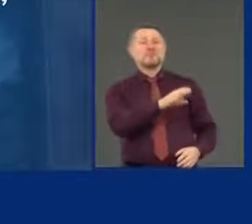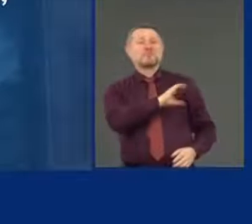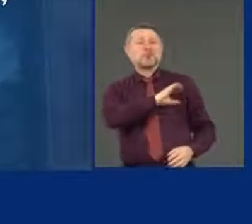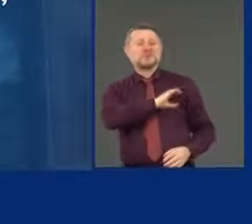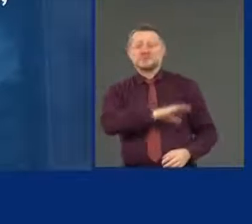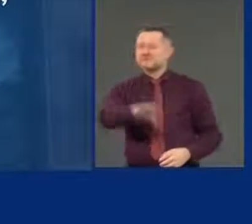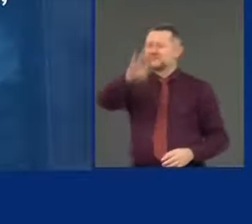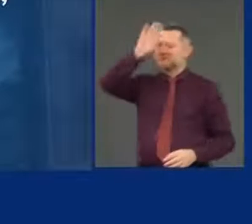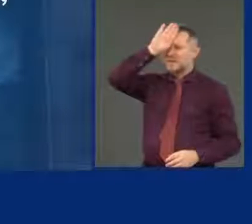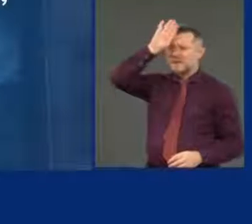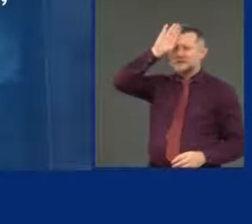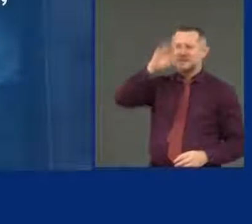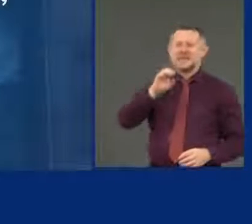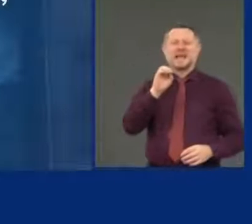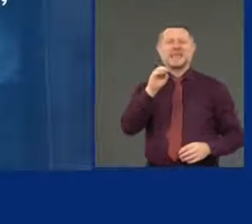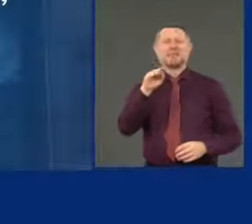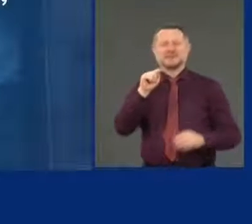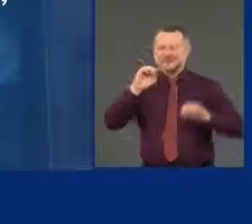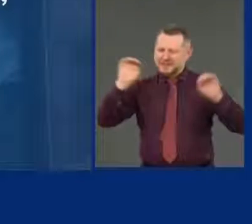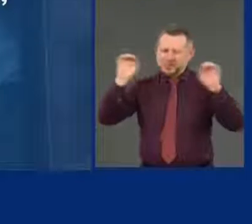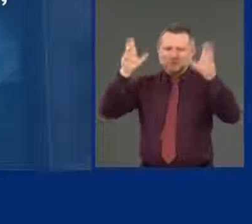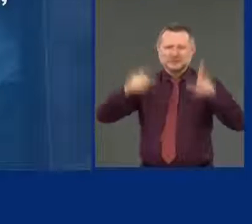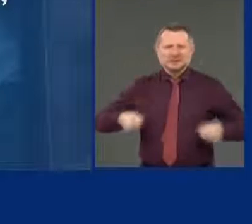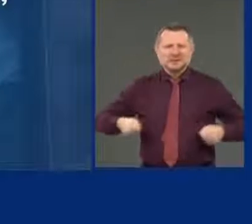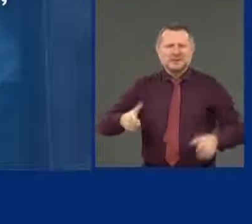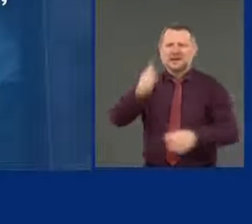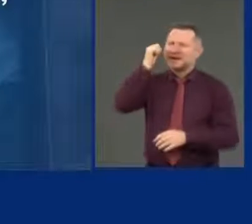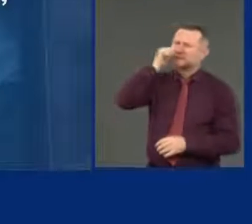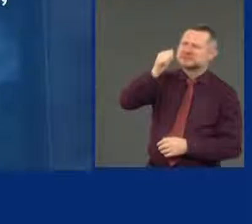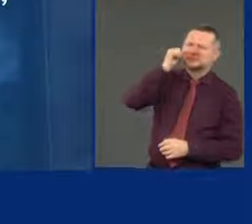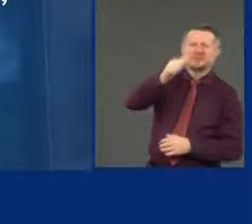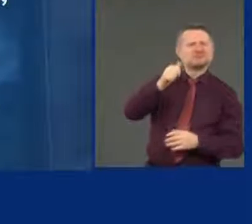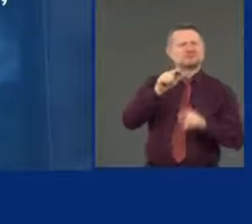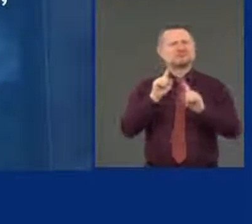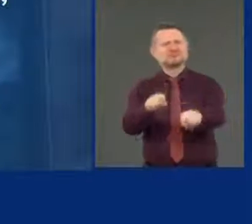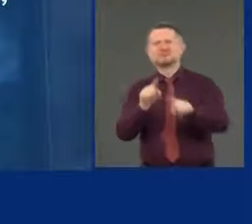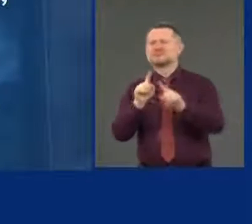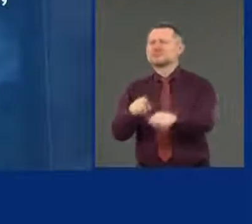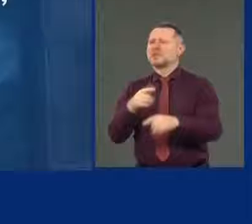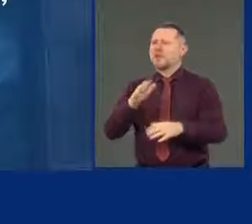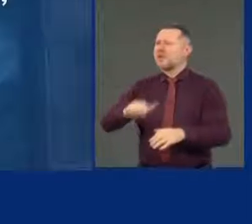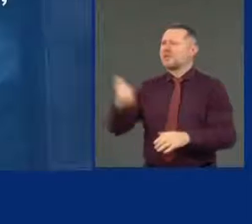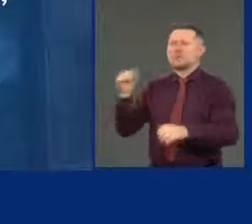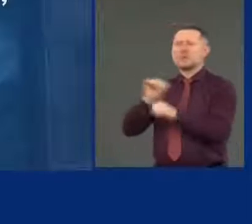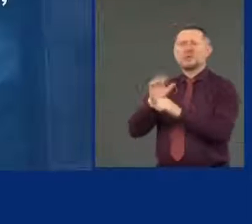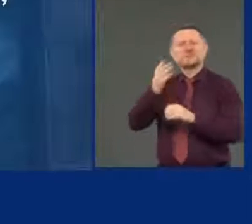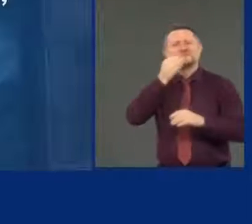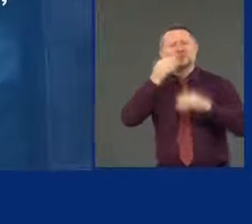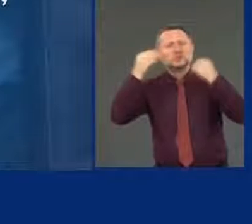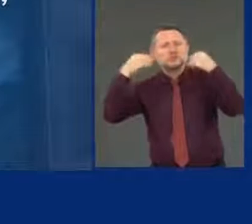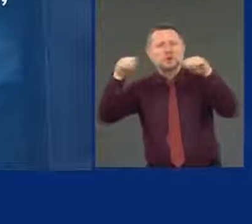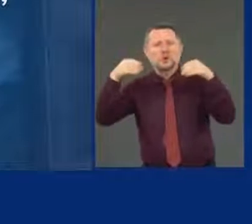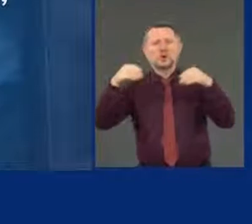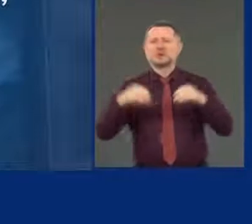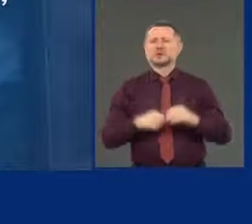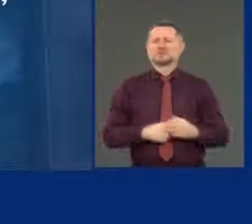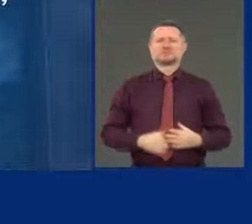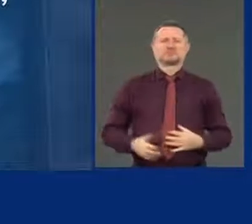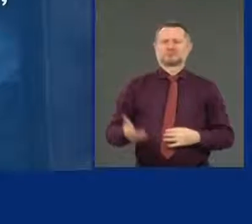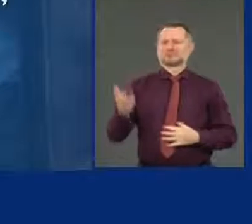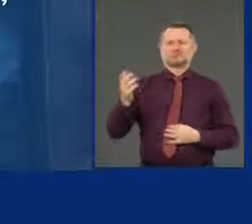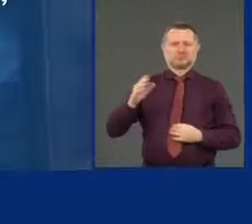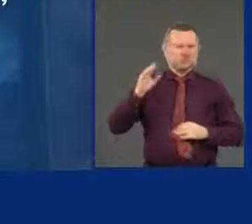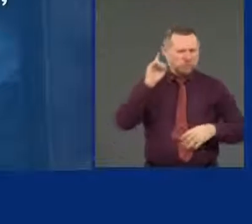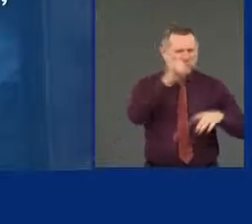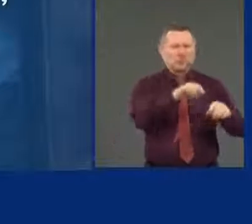the EMS to show up. We needed the frontline workers in grocery stores to show up